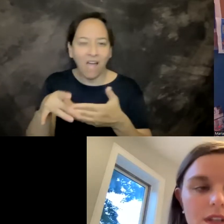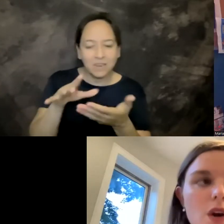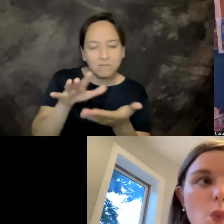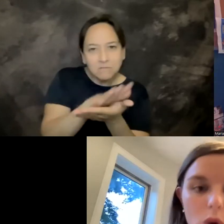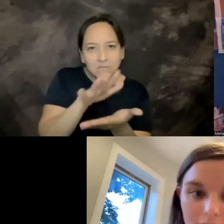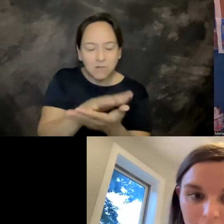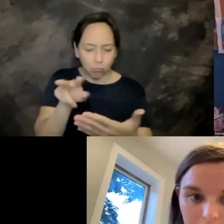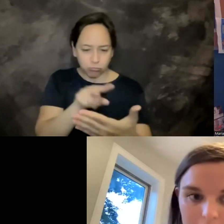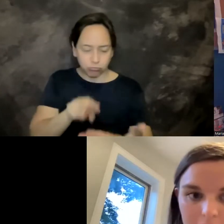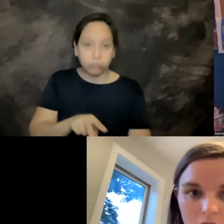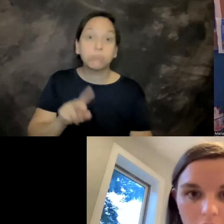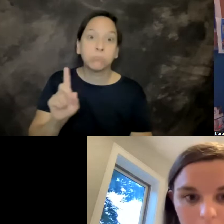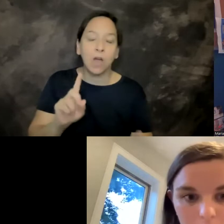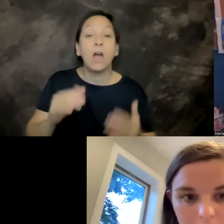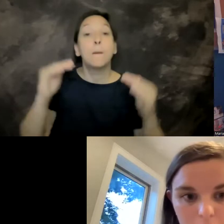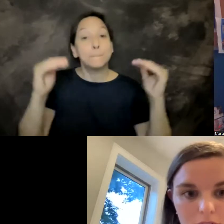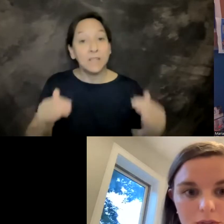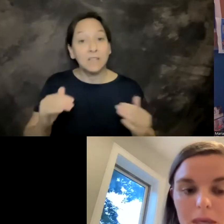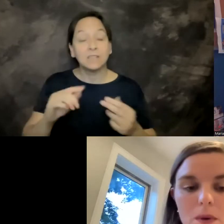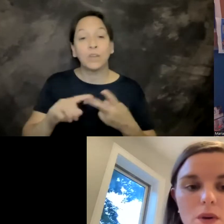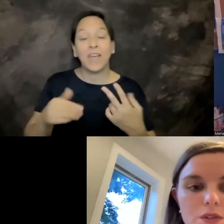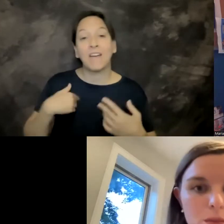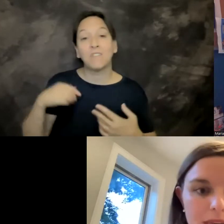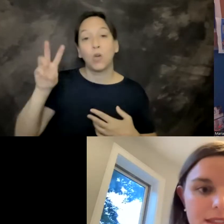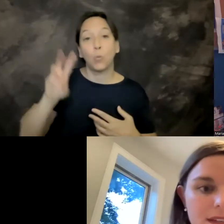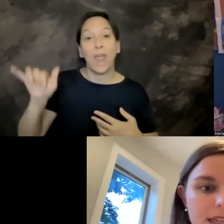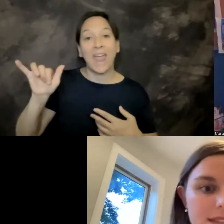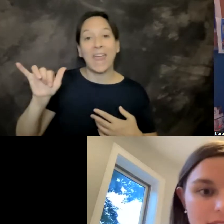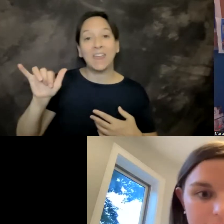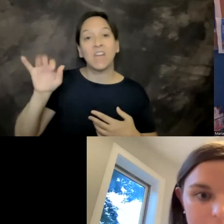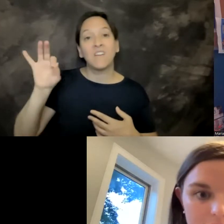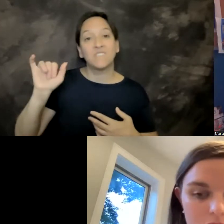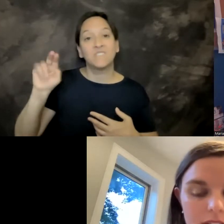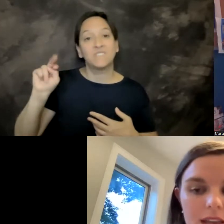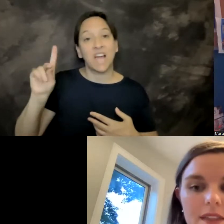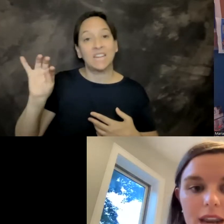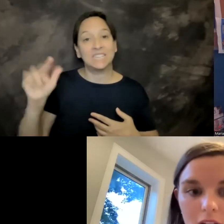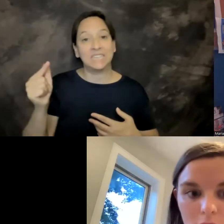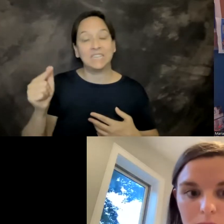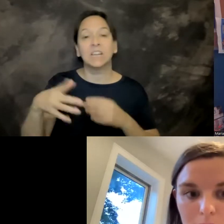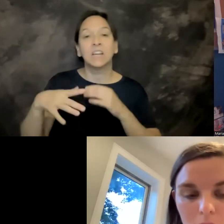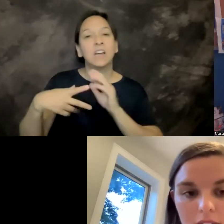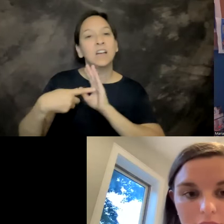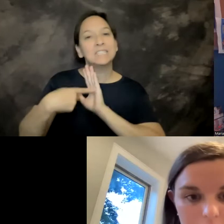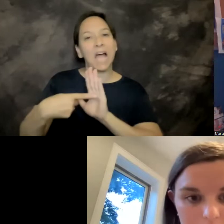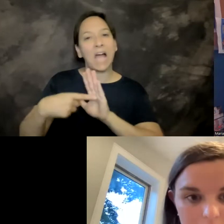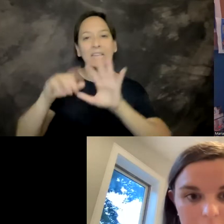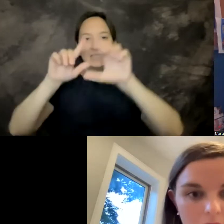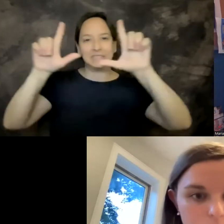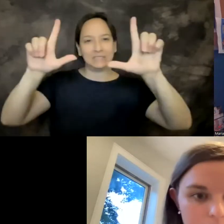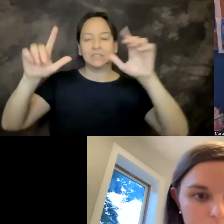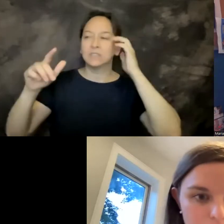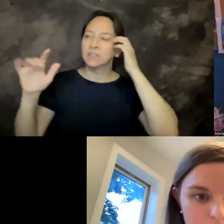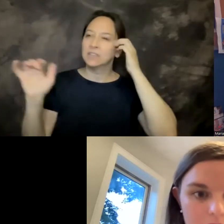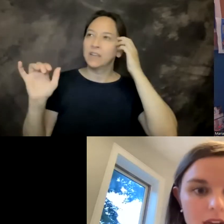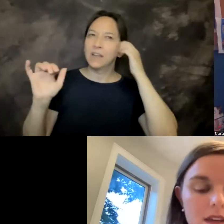have wayfinding on the ground for people. So basically signage that helps people understand how